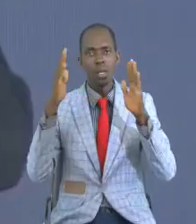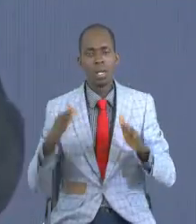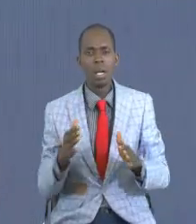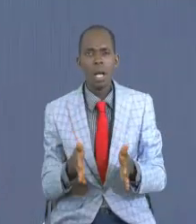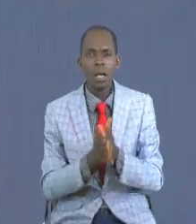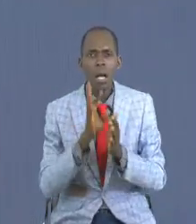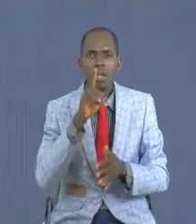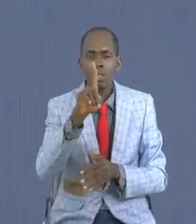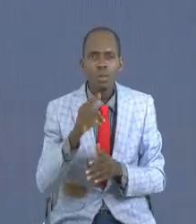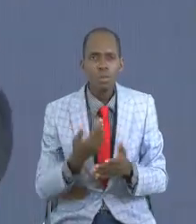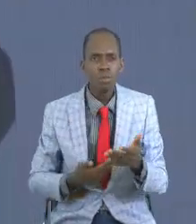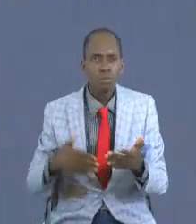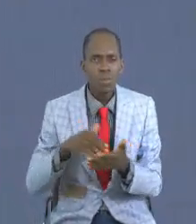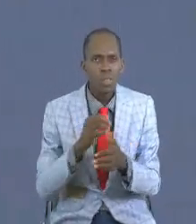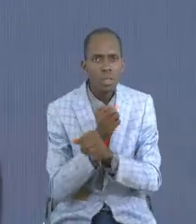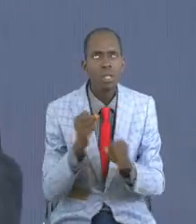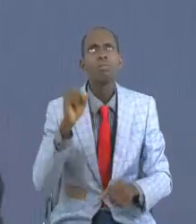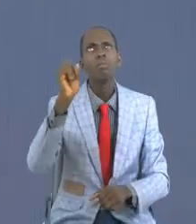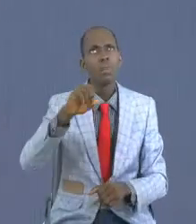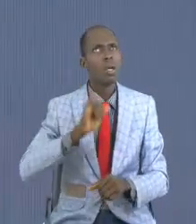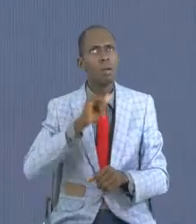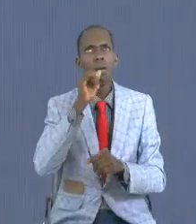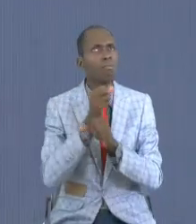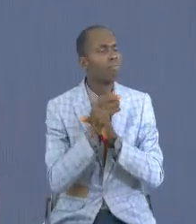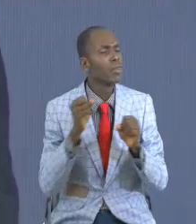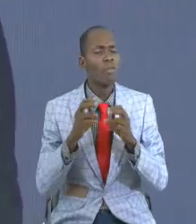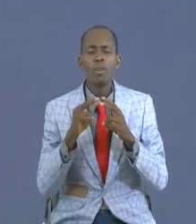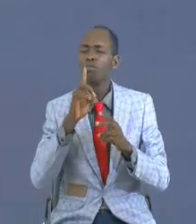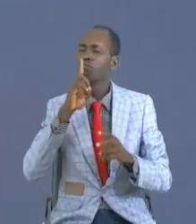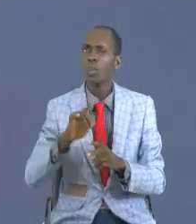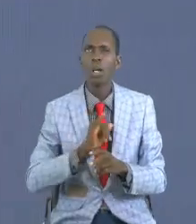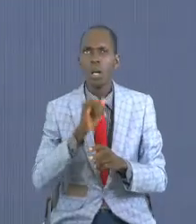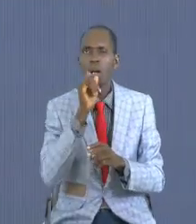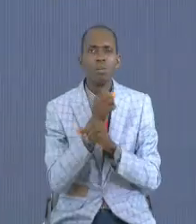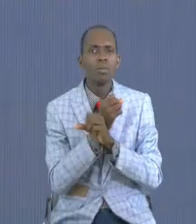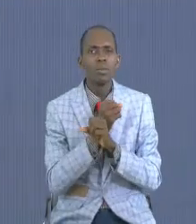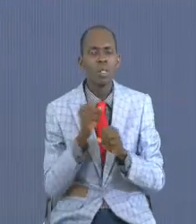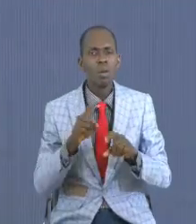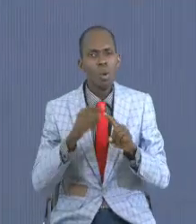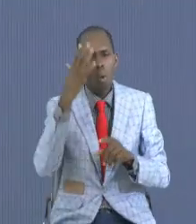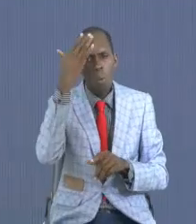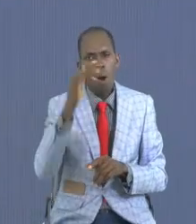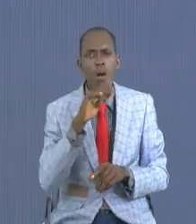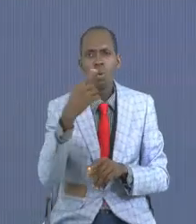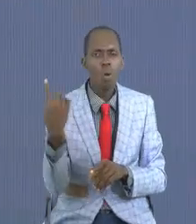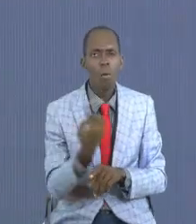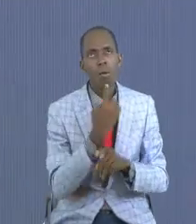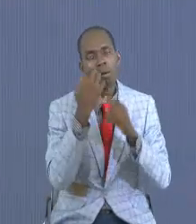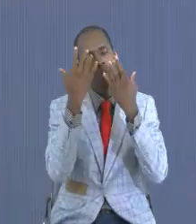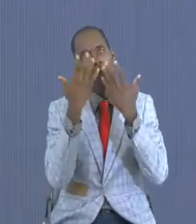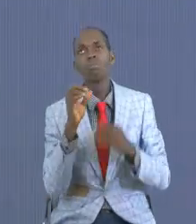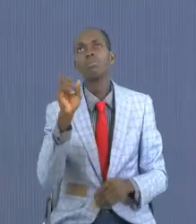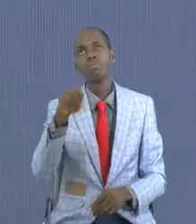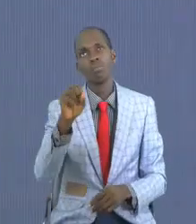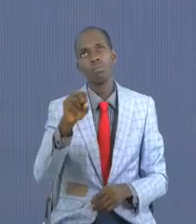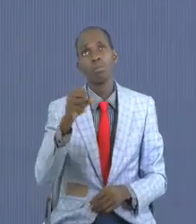pastor, I'm born again. Born again, very sure I'm born again. But you're always sad. Yes, pastor, because you